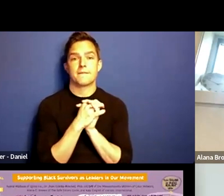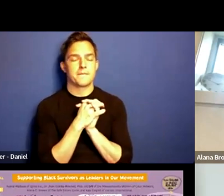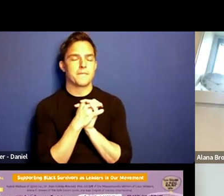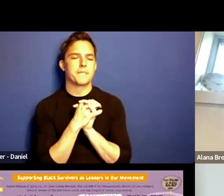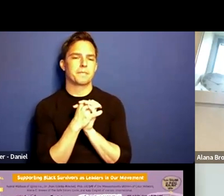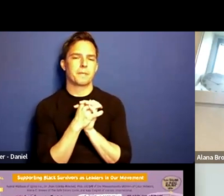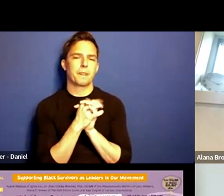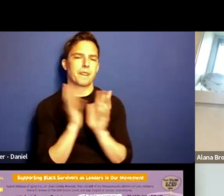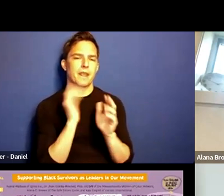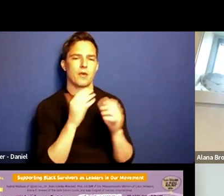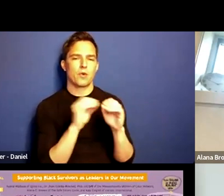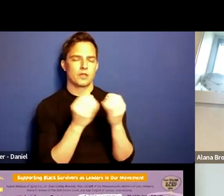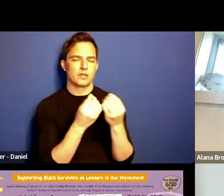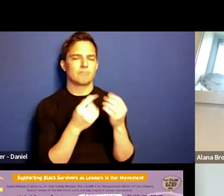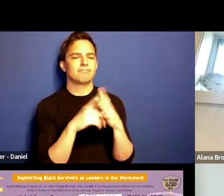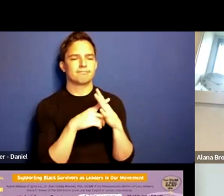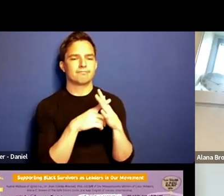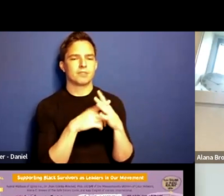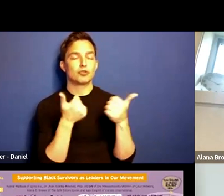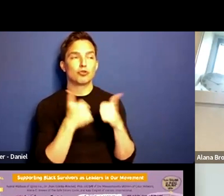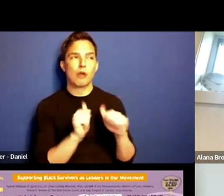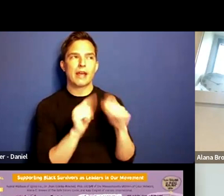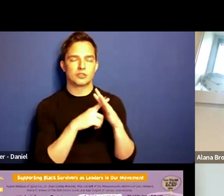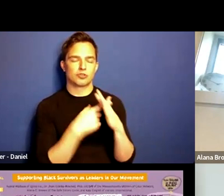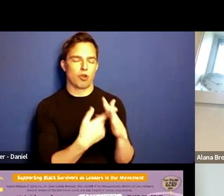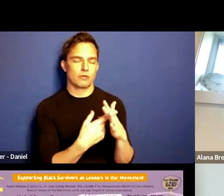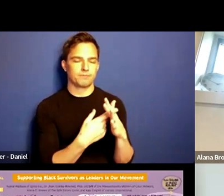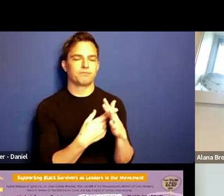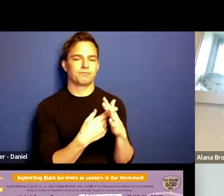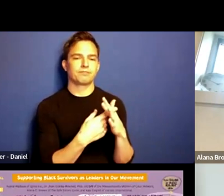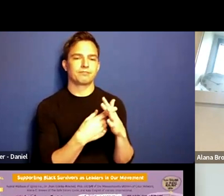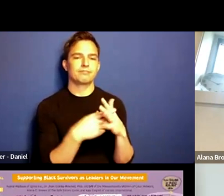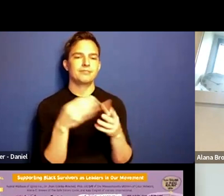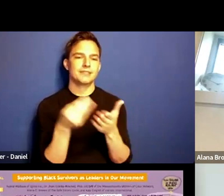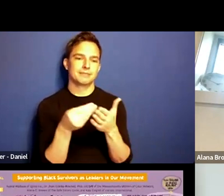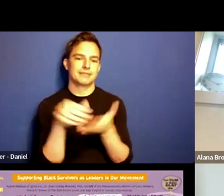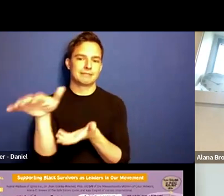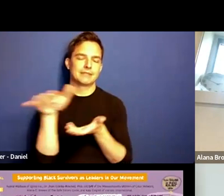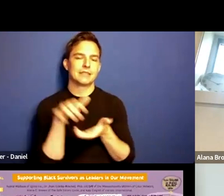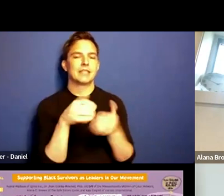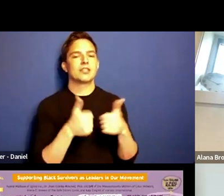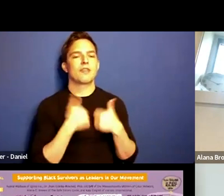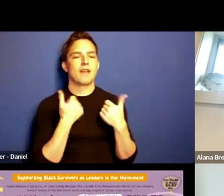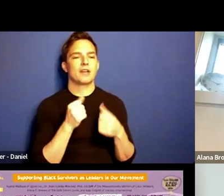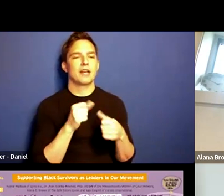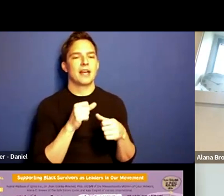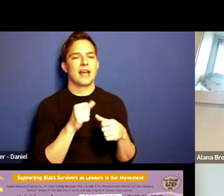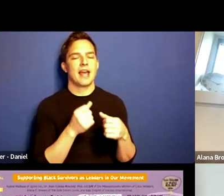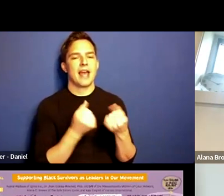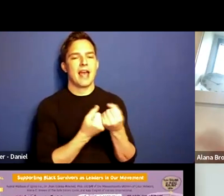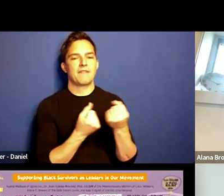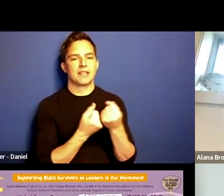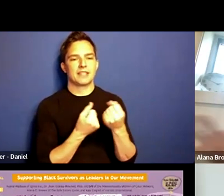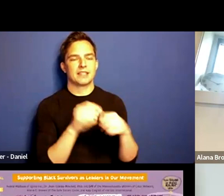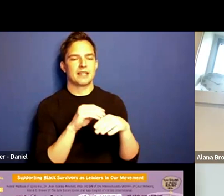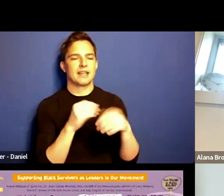Our organization is actually trying to start, we can get funded, a survivor advocacy board of Black women, not just in Ward 7 and